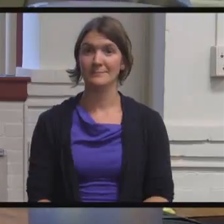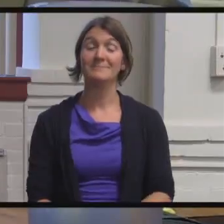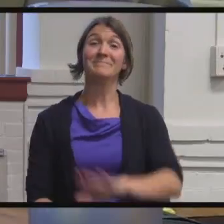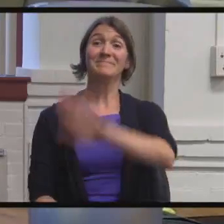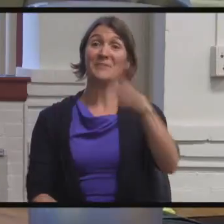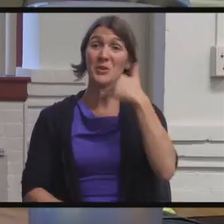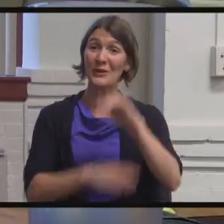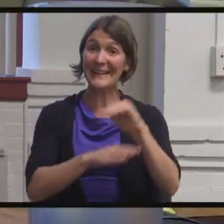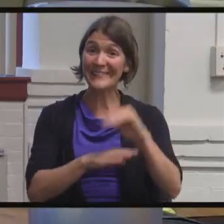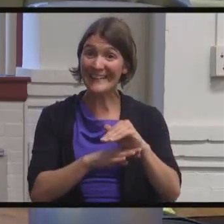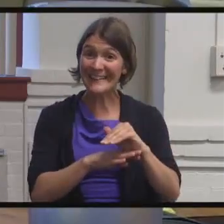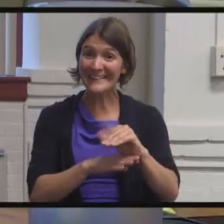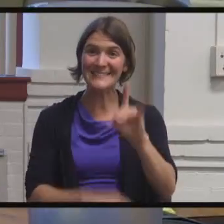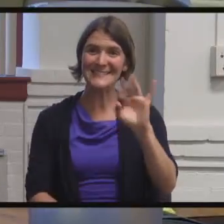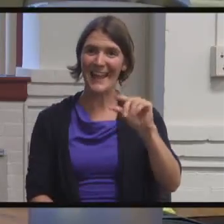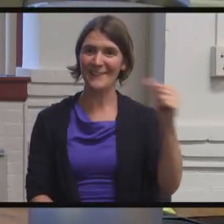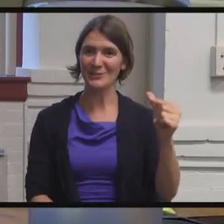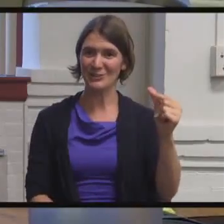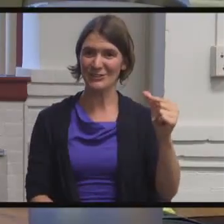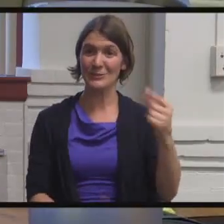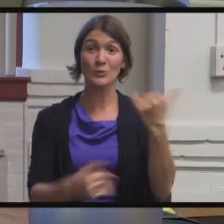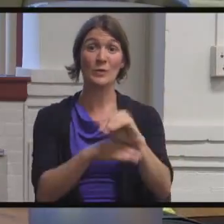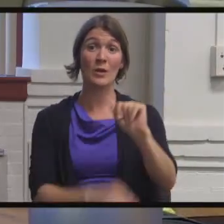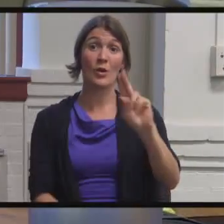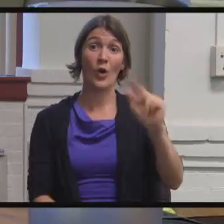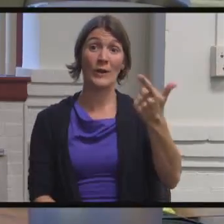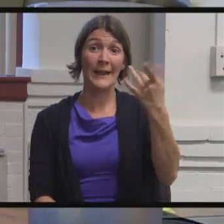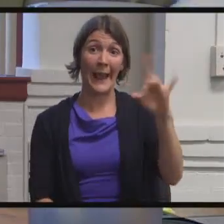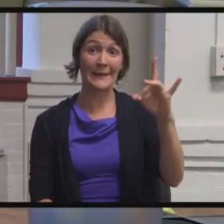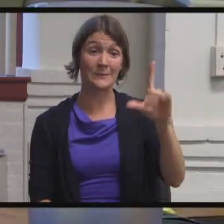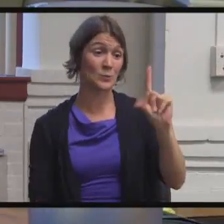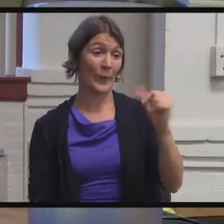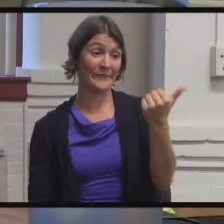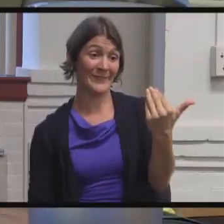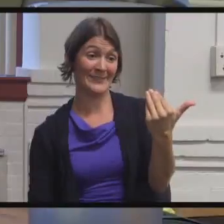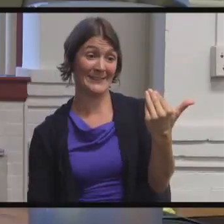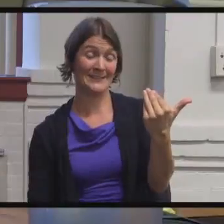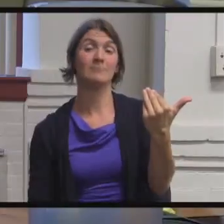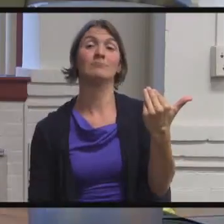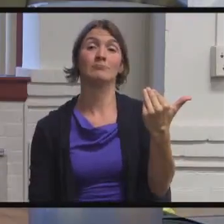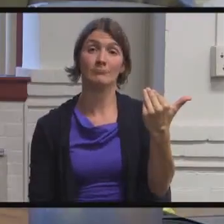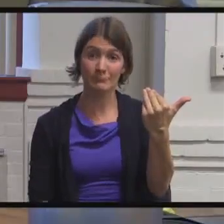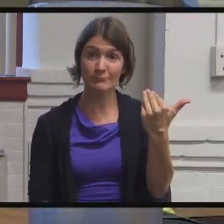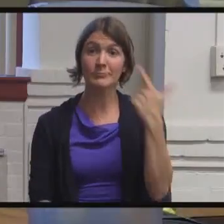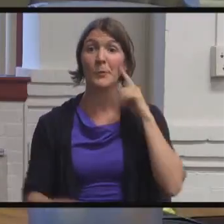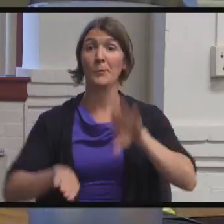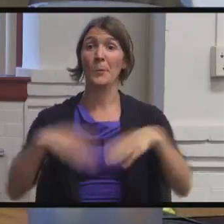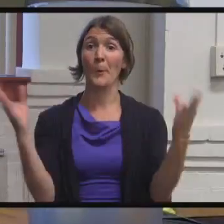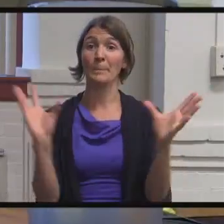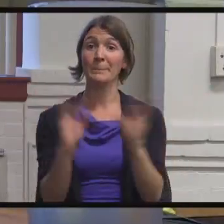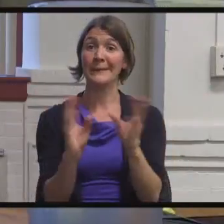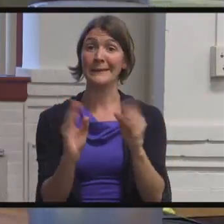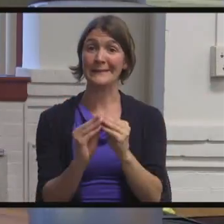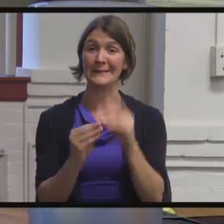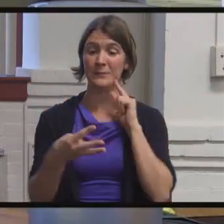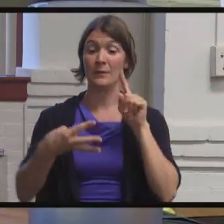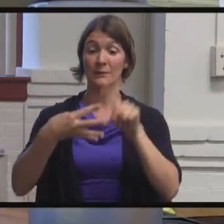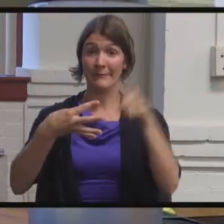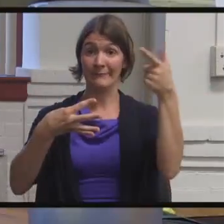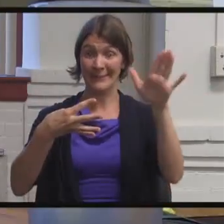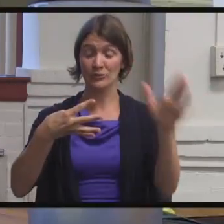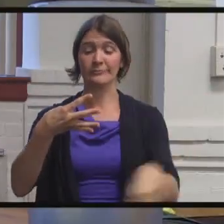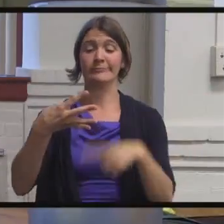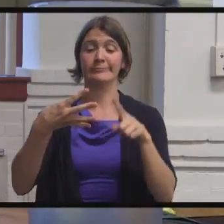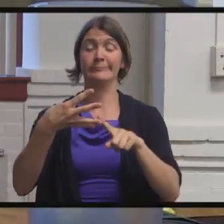Good evening. It's August 18, 2015, and we're here for our second